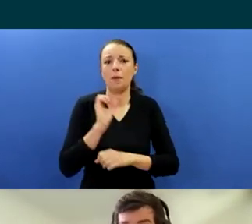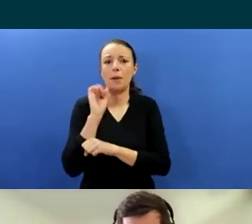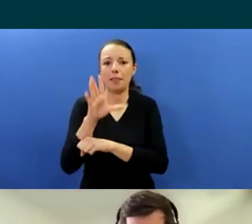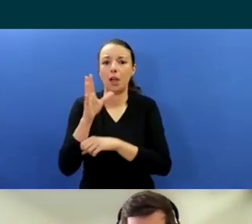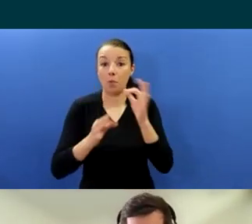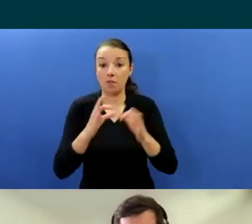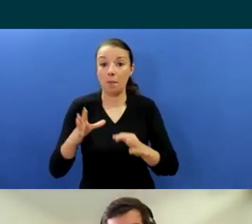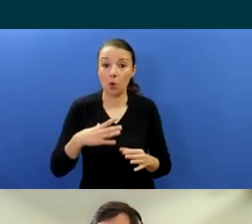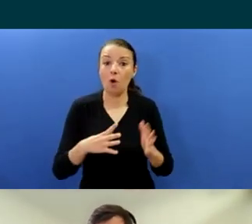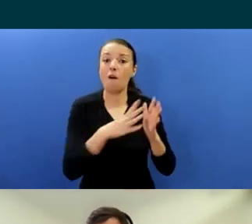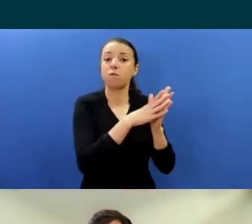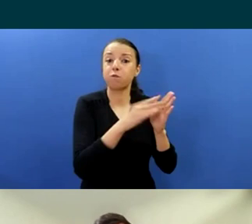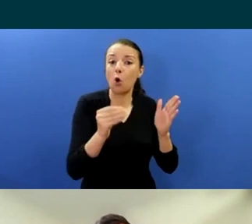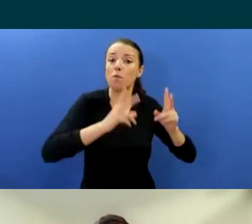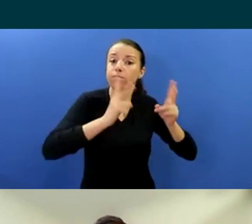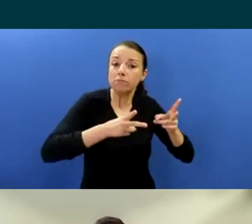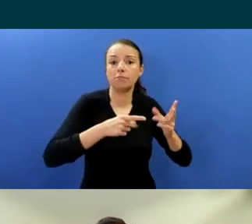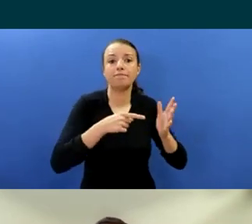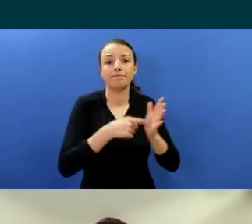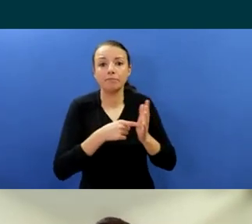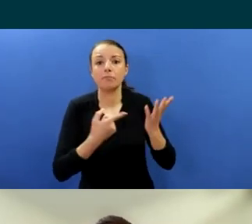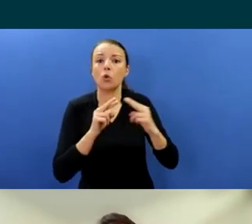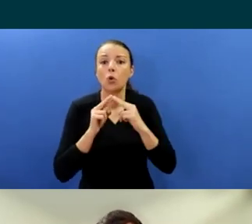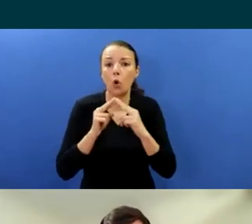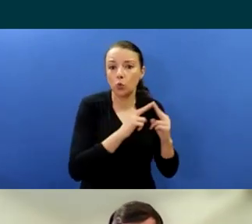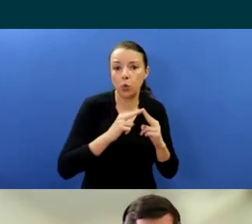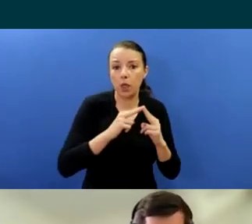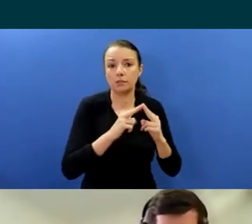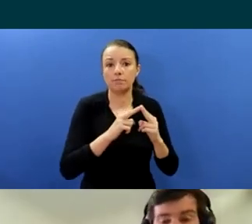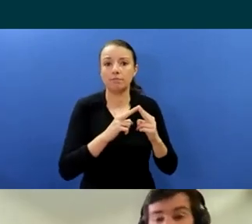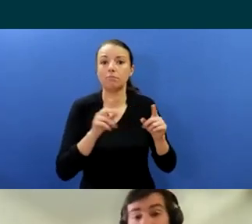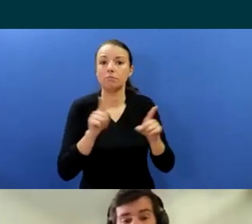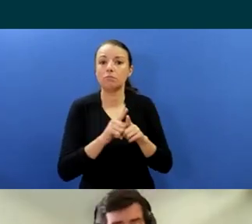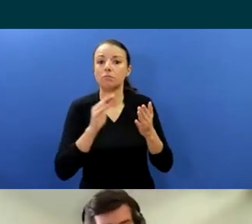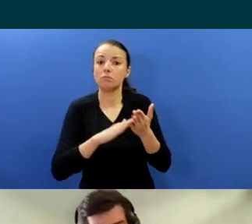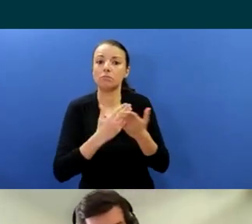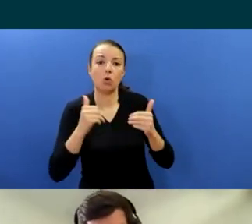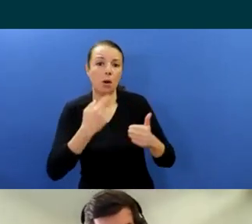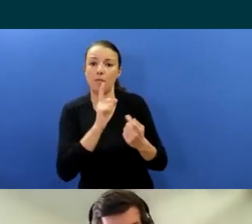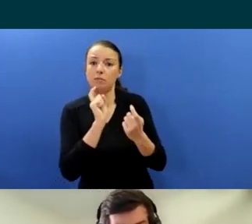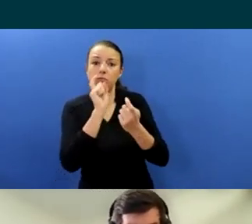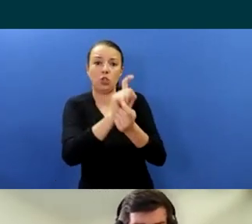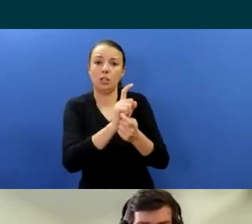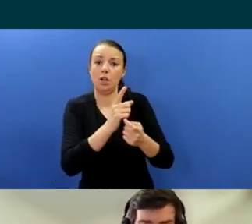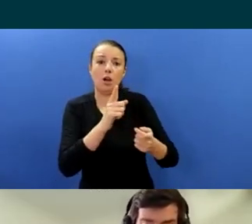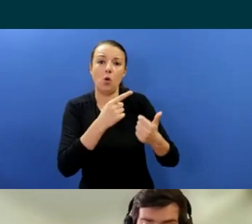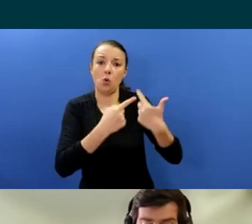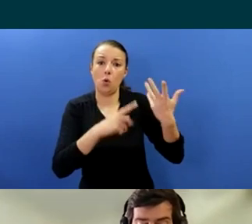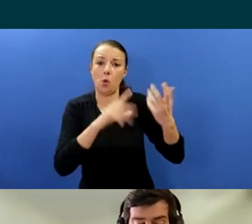mandated consultations or the opportunity to raise objections to a project. And on the other side, that's on the